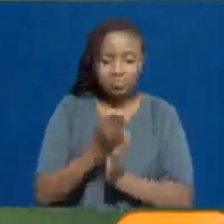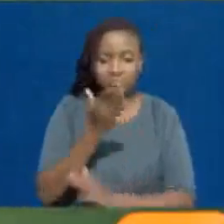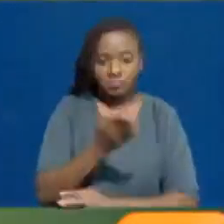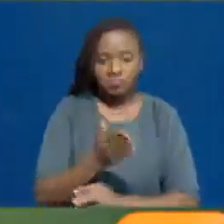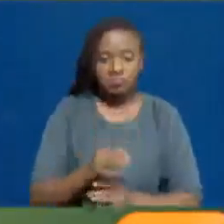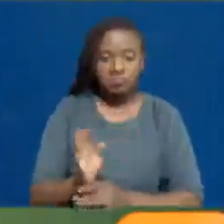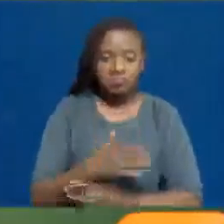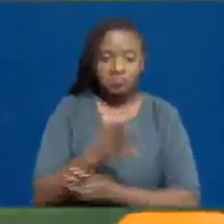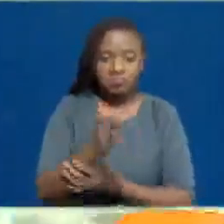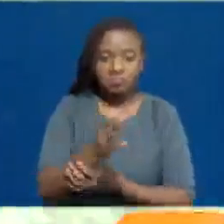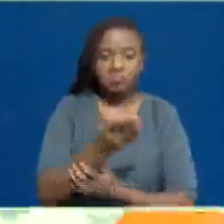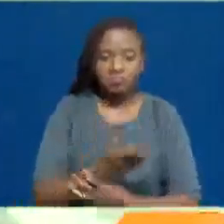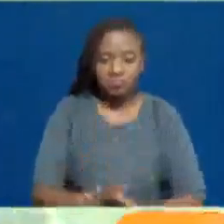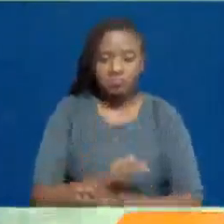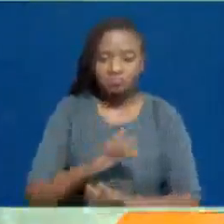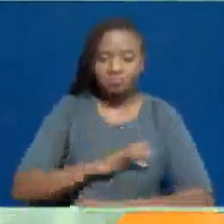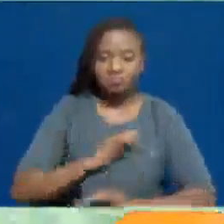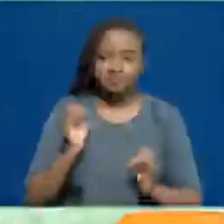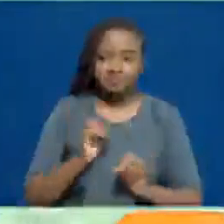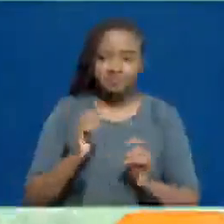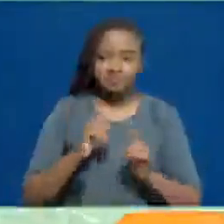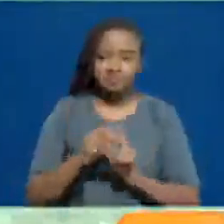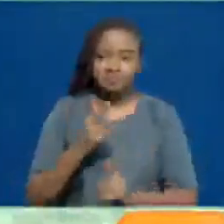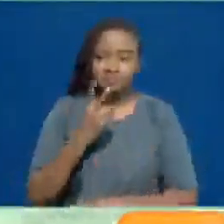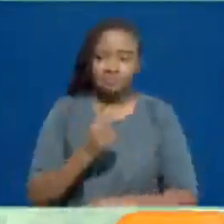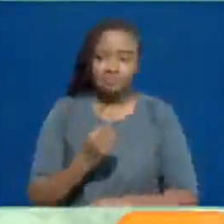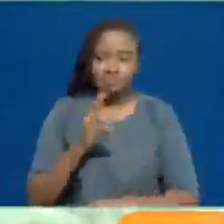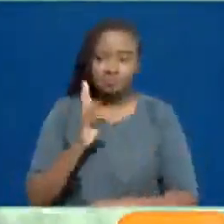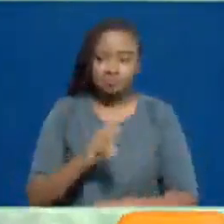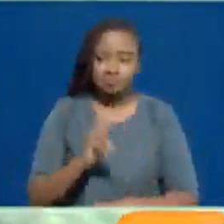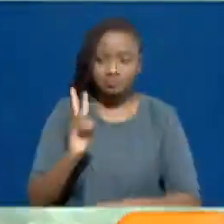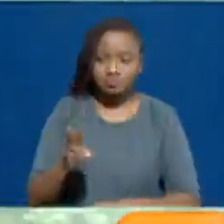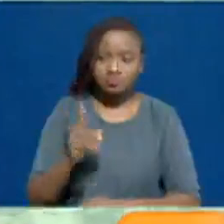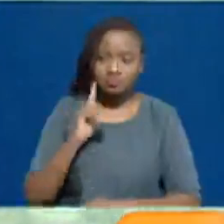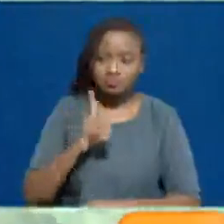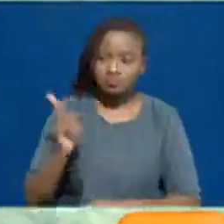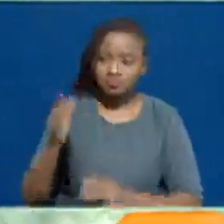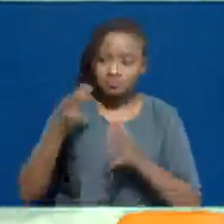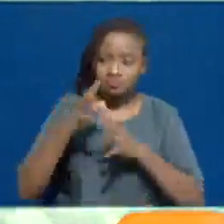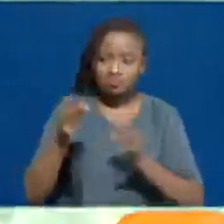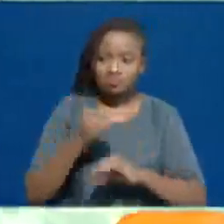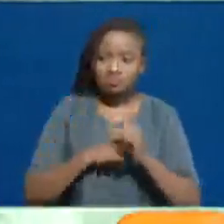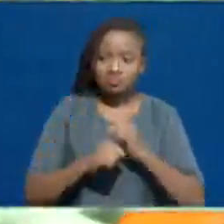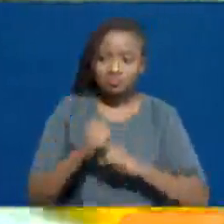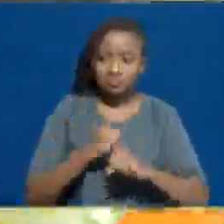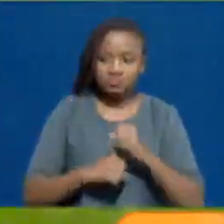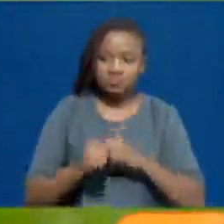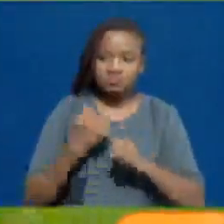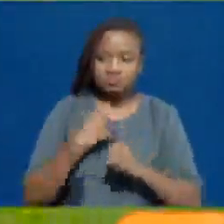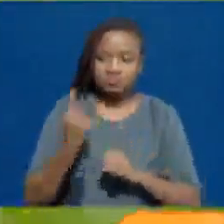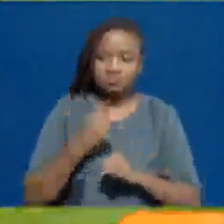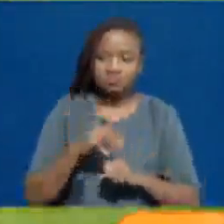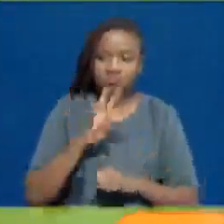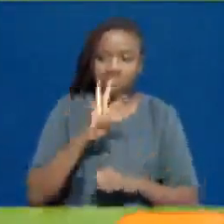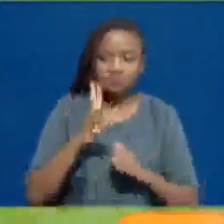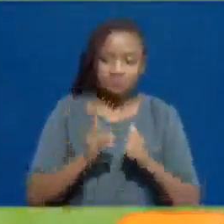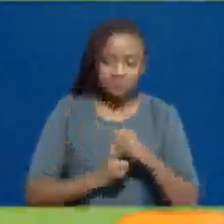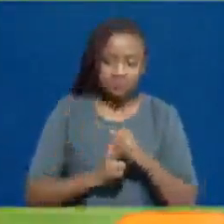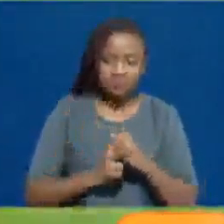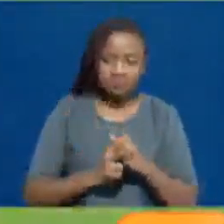However, in 2022, the Pate Marine Community Conservancy began a restoration project with 47 units of